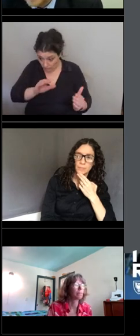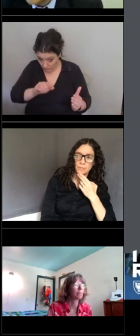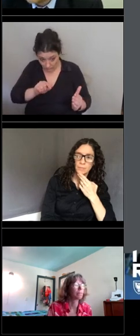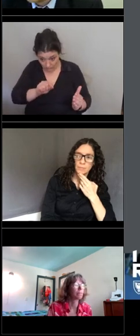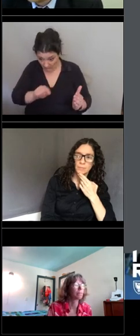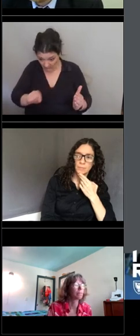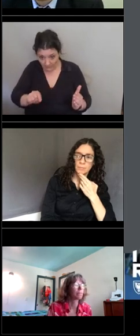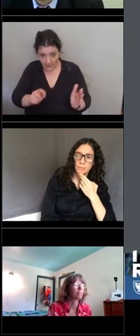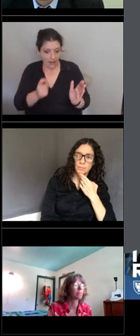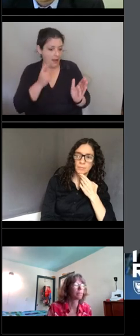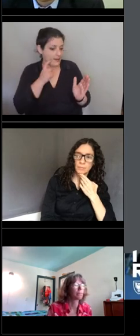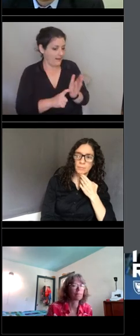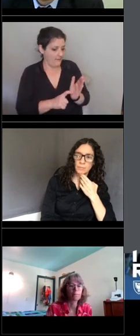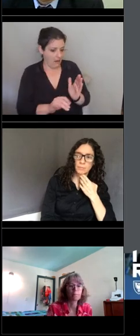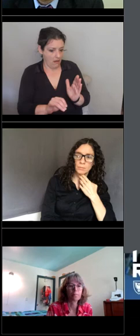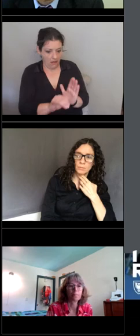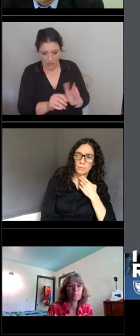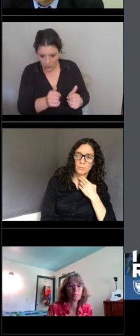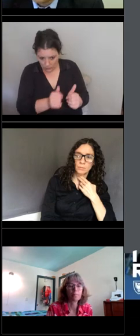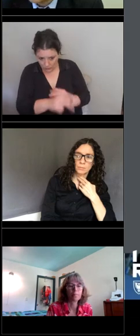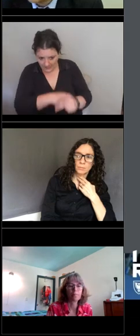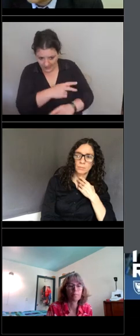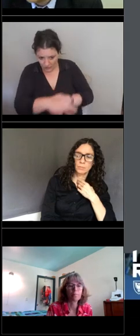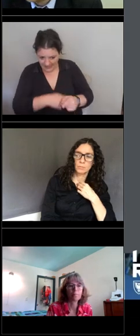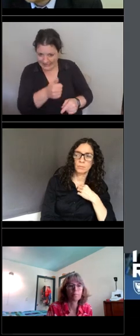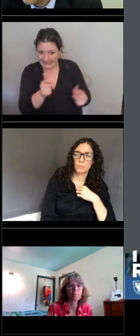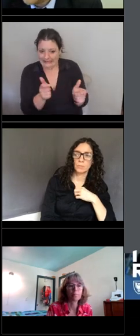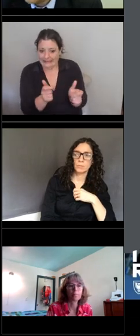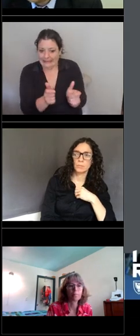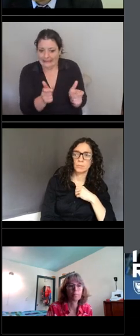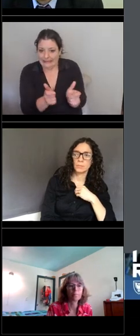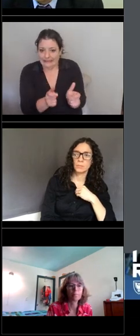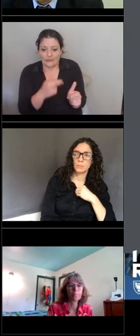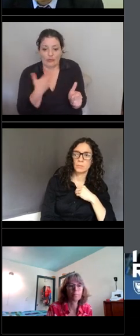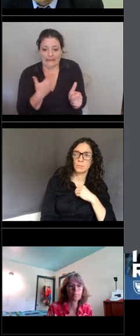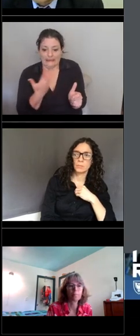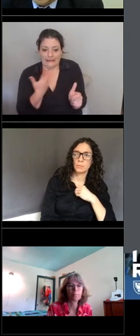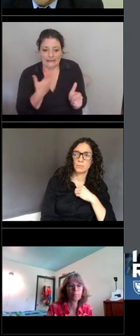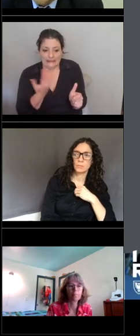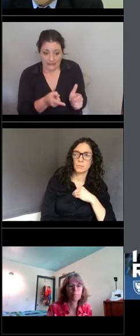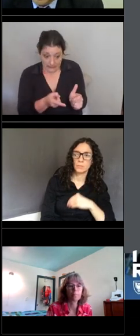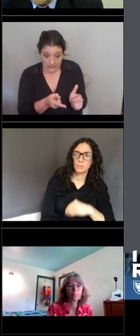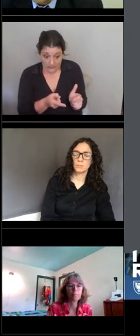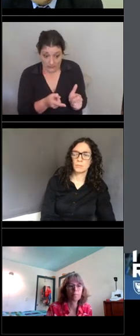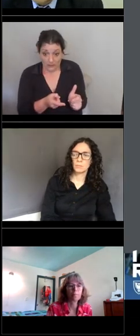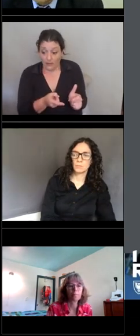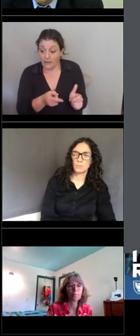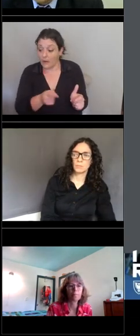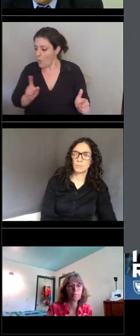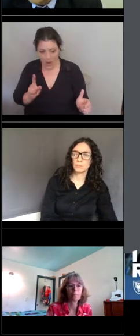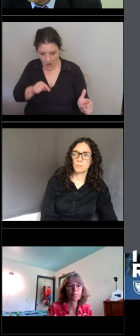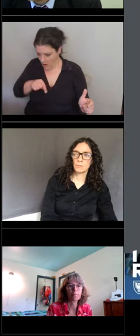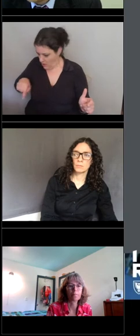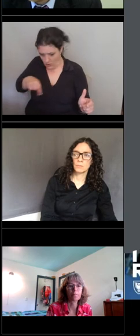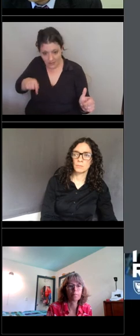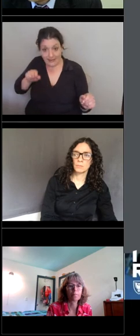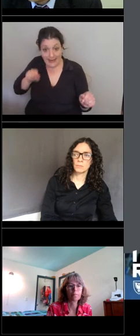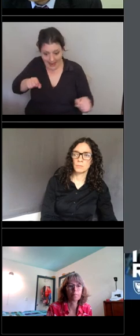sites that could, you know, serve as exactly that, climate refugia, and track and see